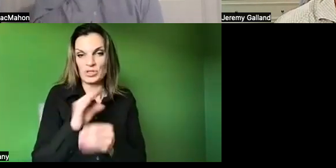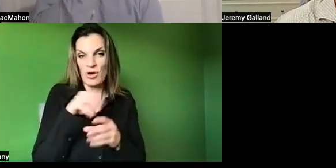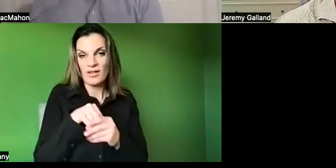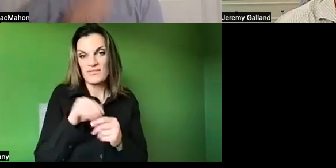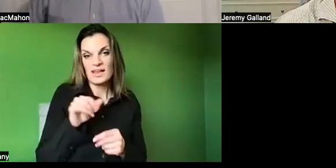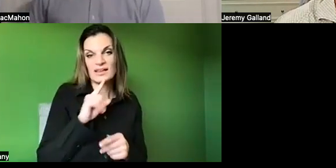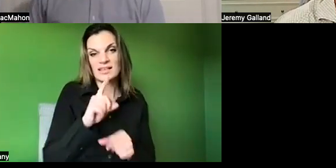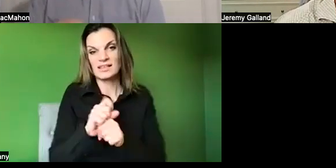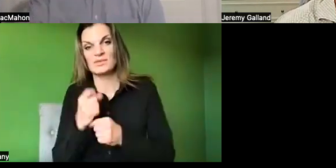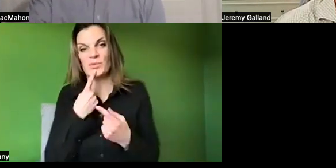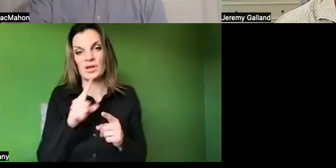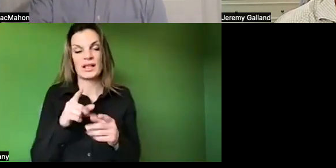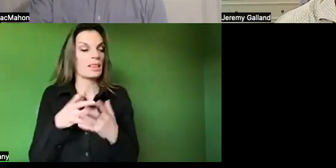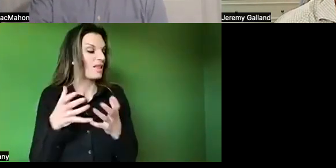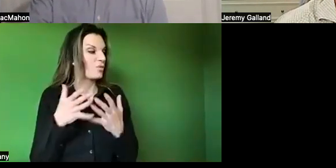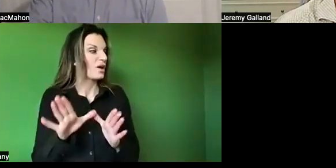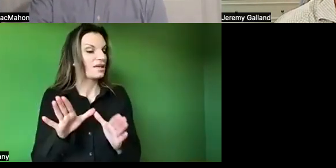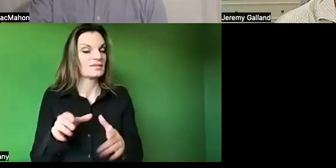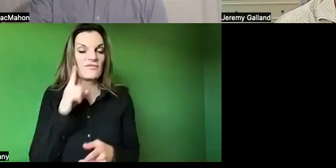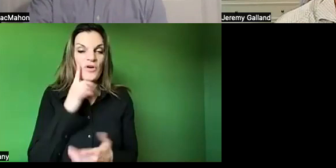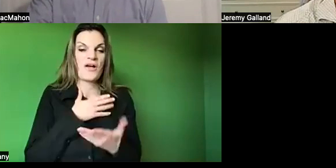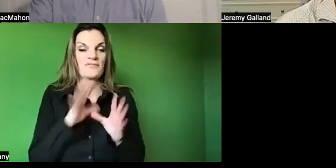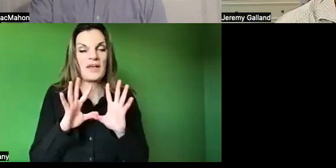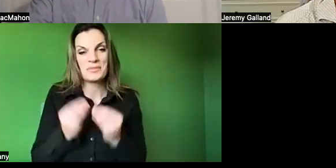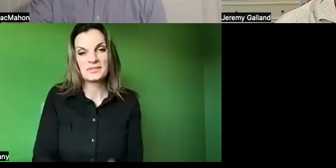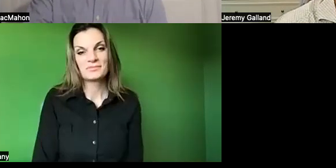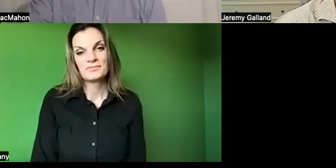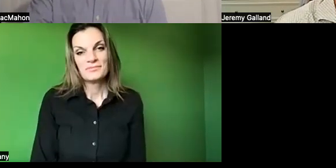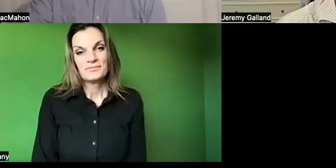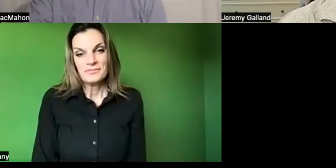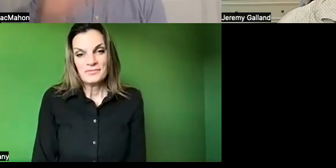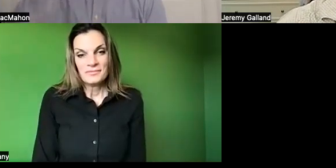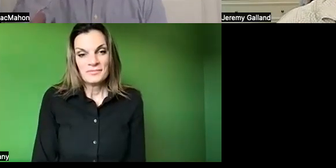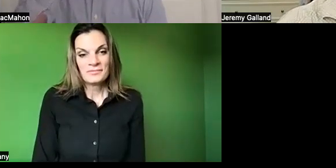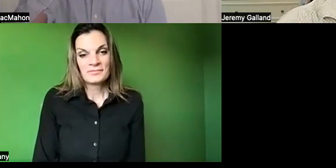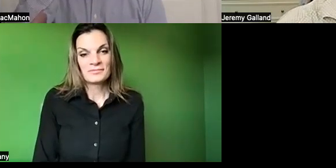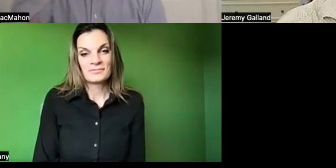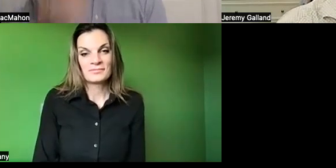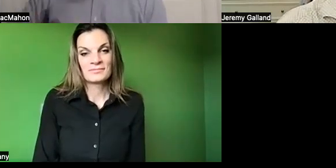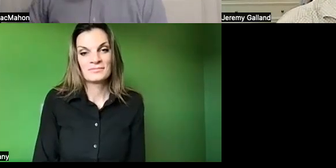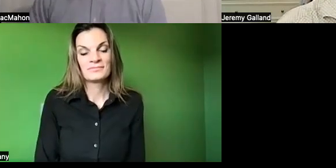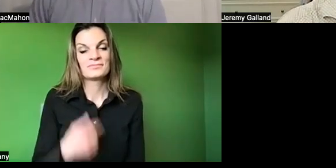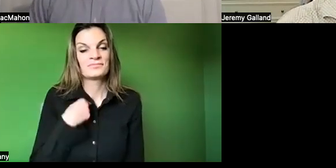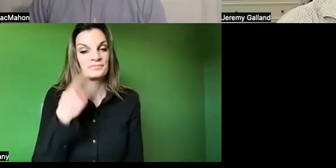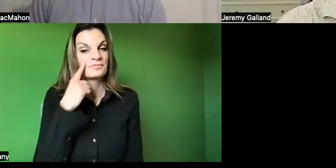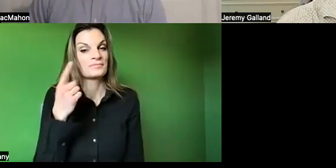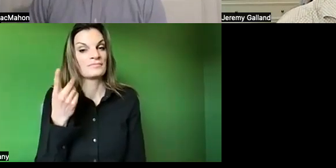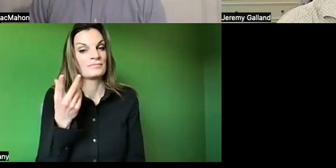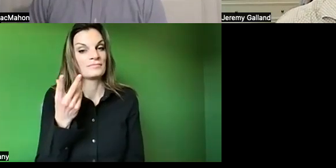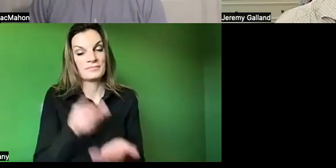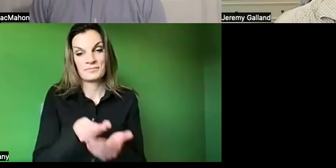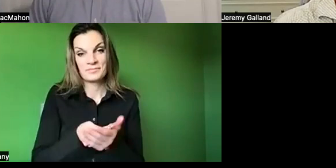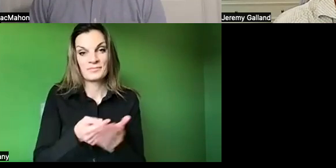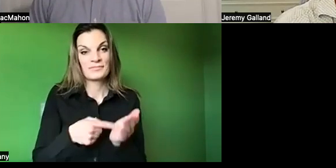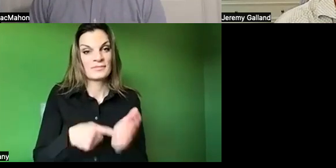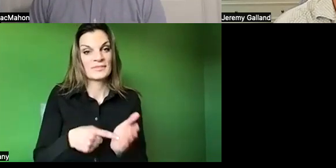it's working in Thank a you. lot of ways for our families. Thank you very much. Teresa? I think money